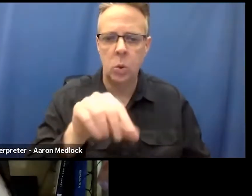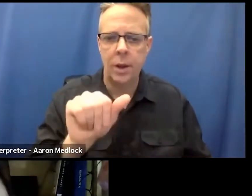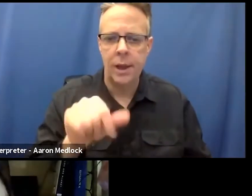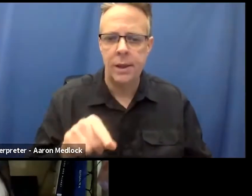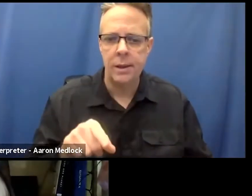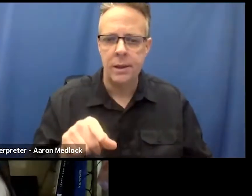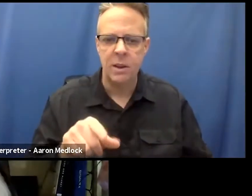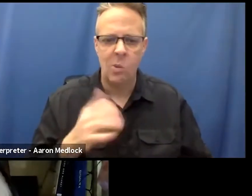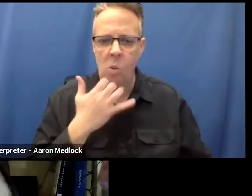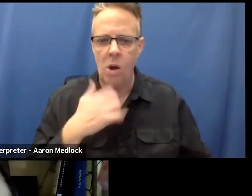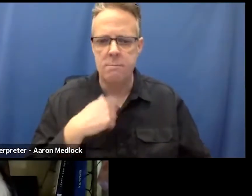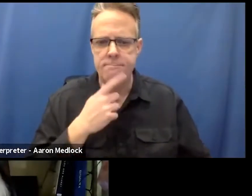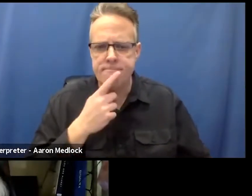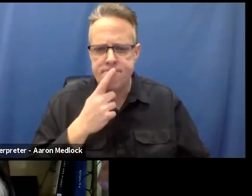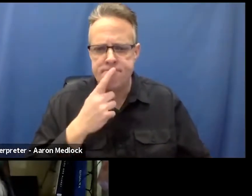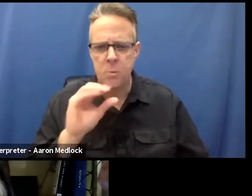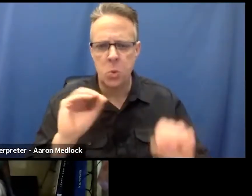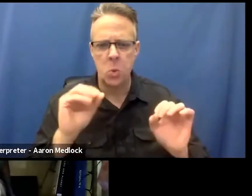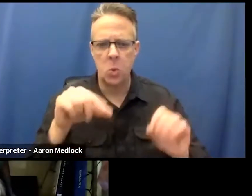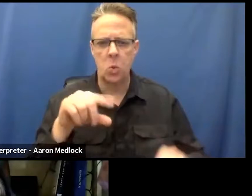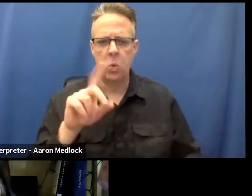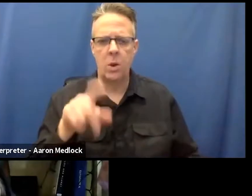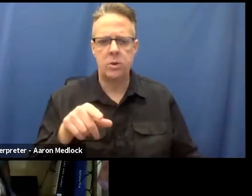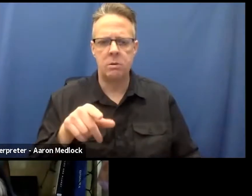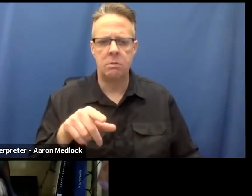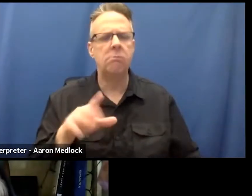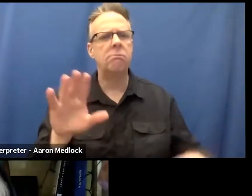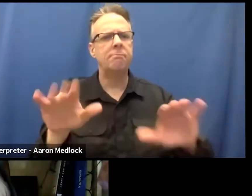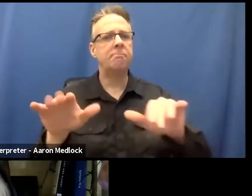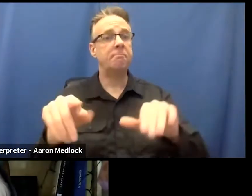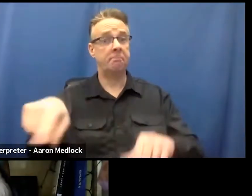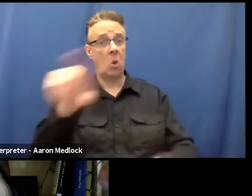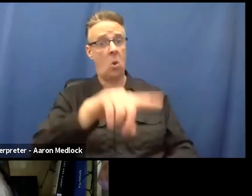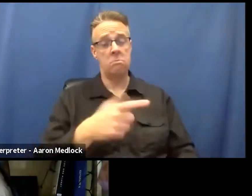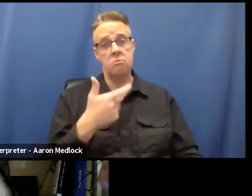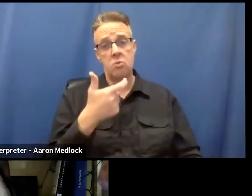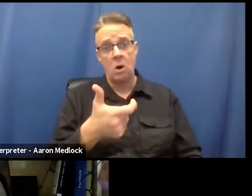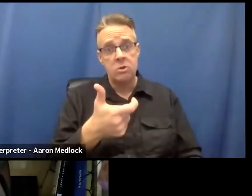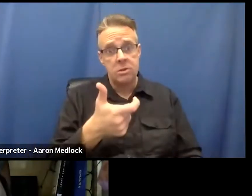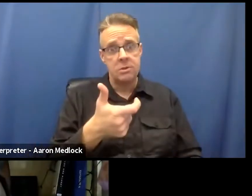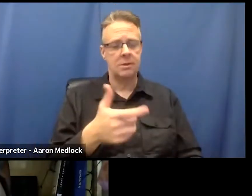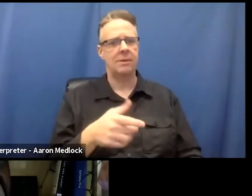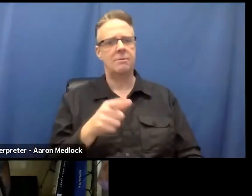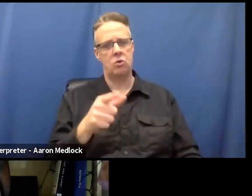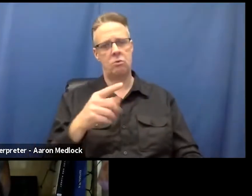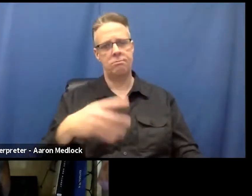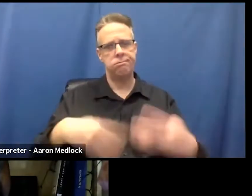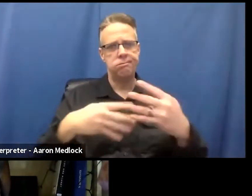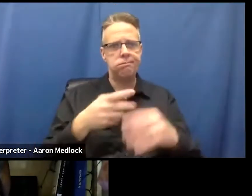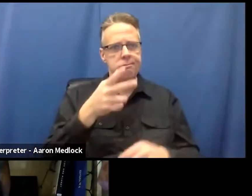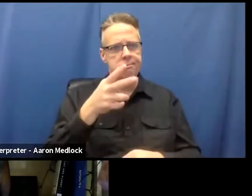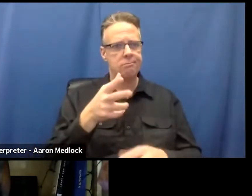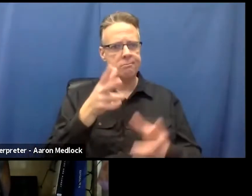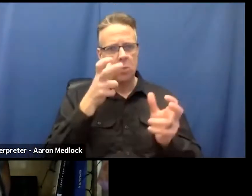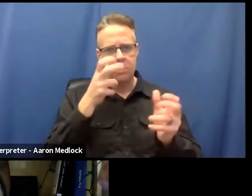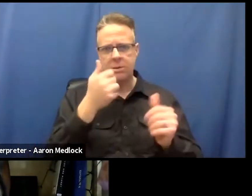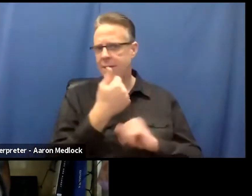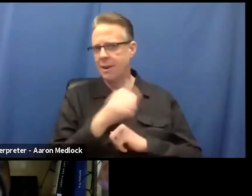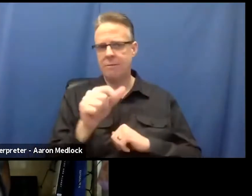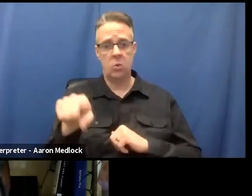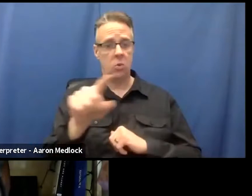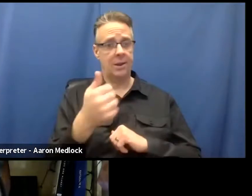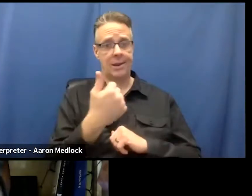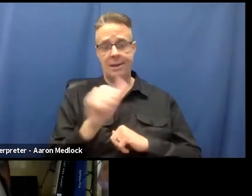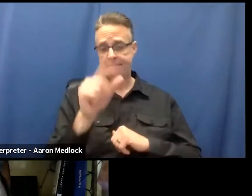Nope, there's not any questions there. But I invite people who are listening, who are live streaming, anyone who's on, if you